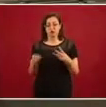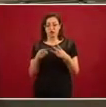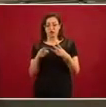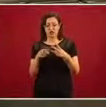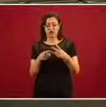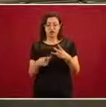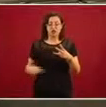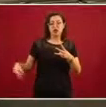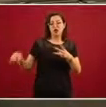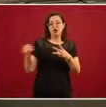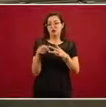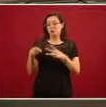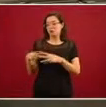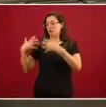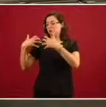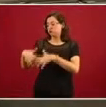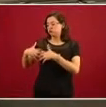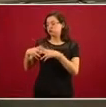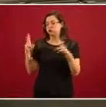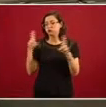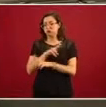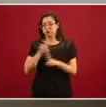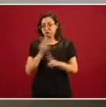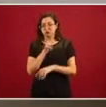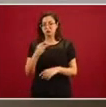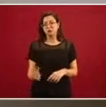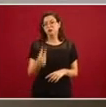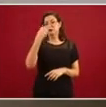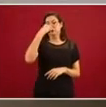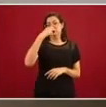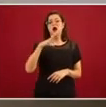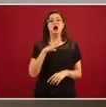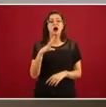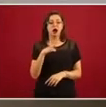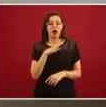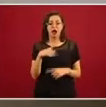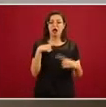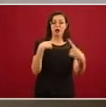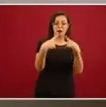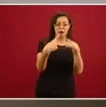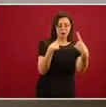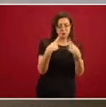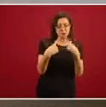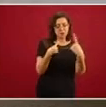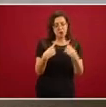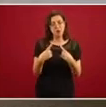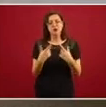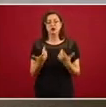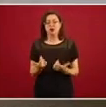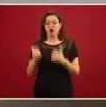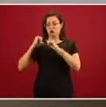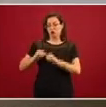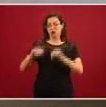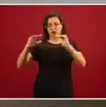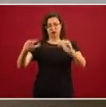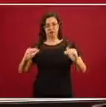facing um, law proceedings because of committing a crime.